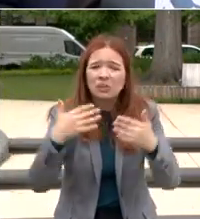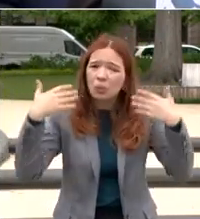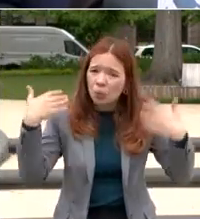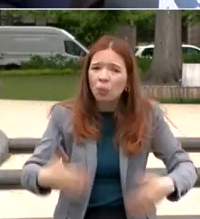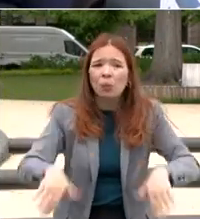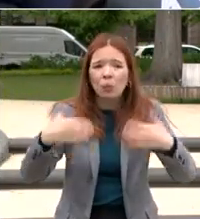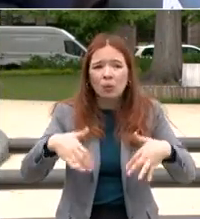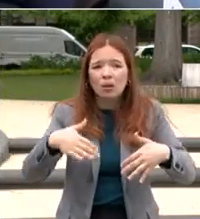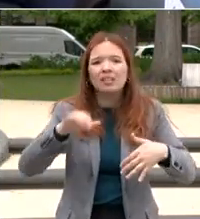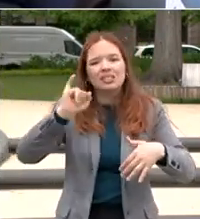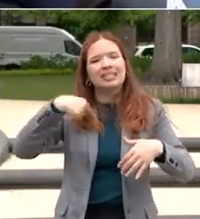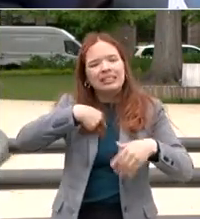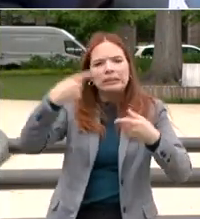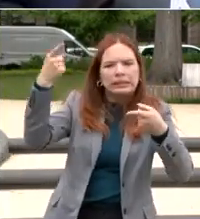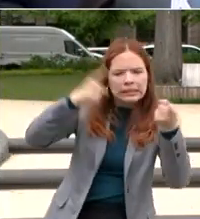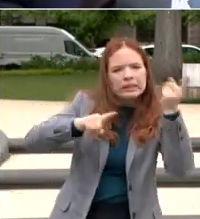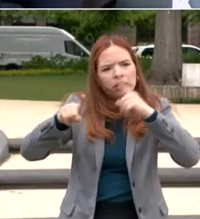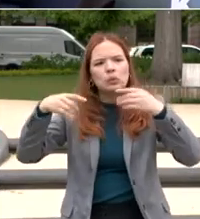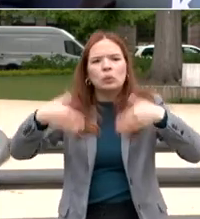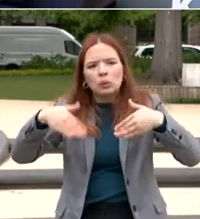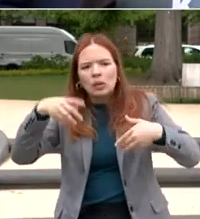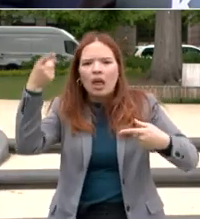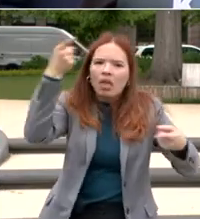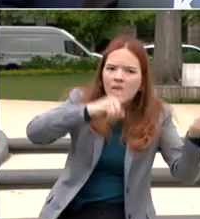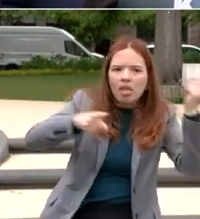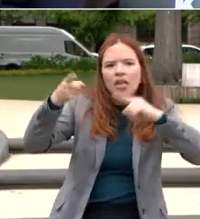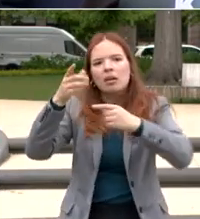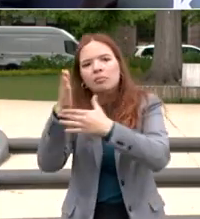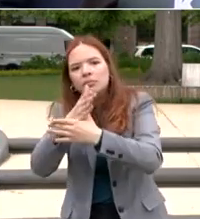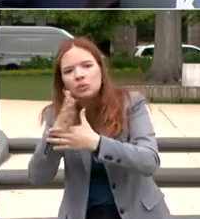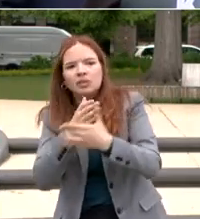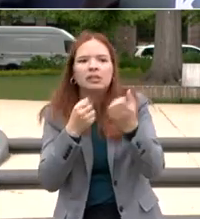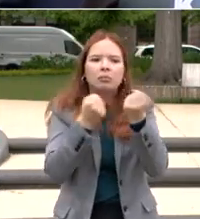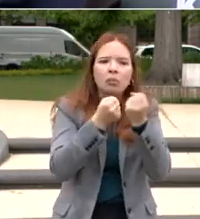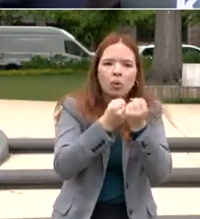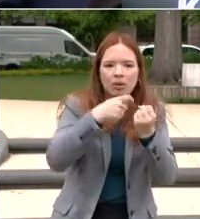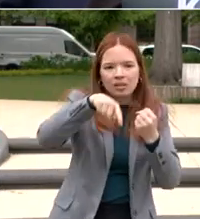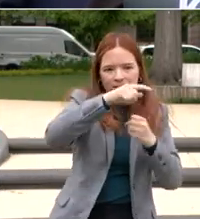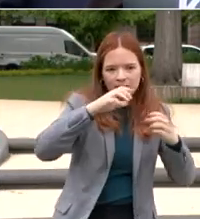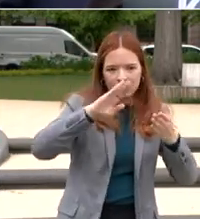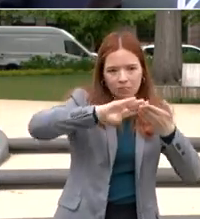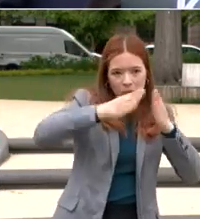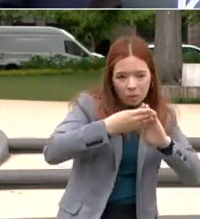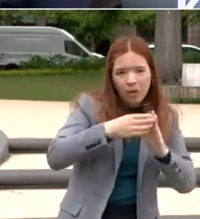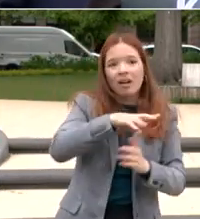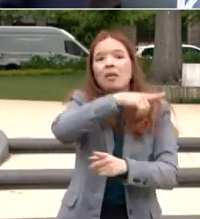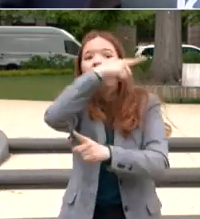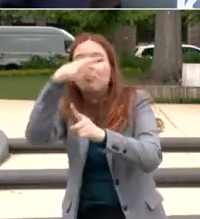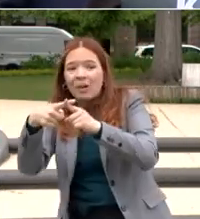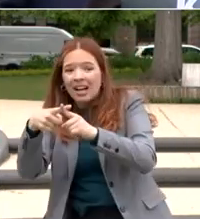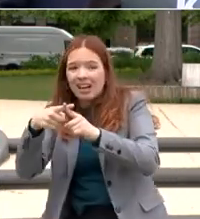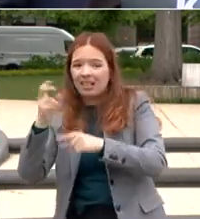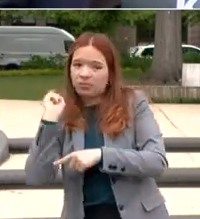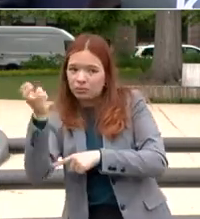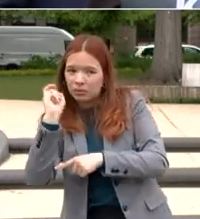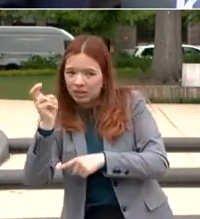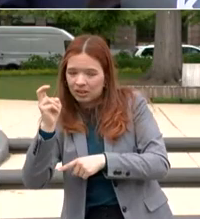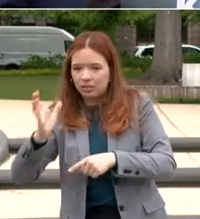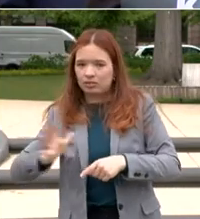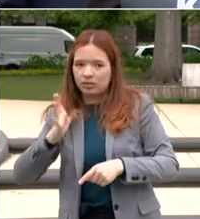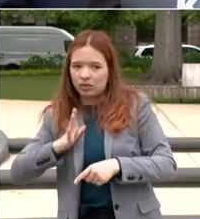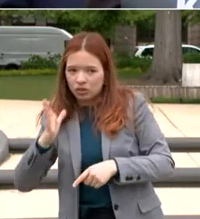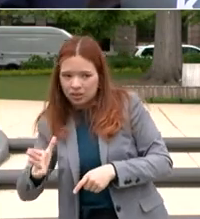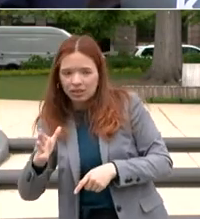significant collaboration between various stakeholders in the community, including the transportation officials, local residents,